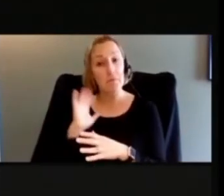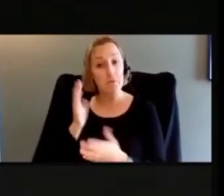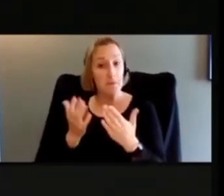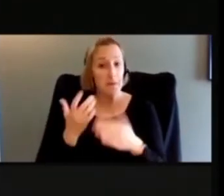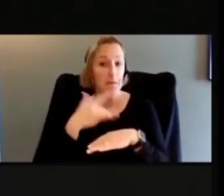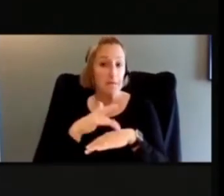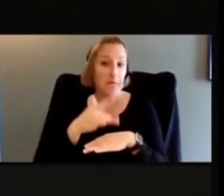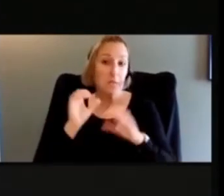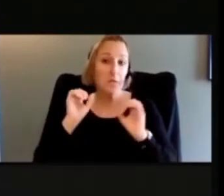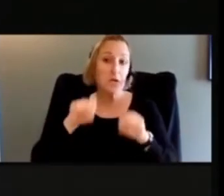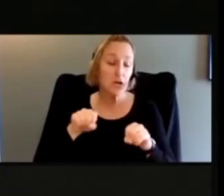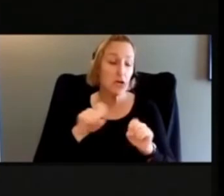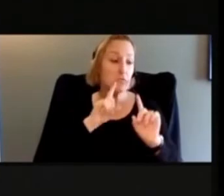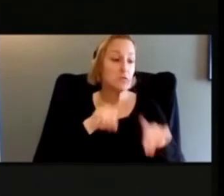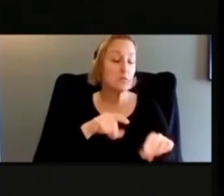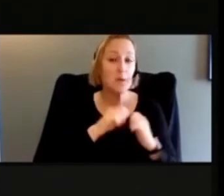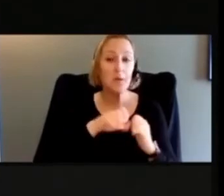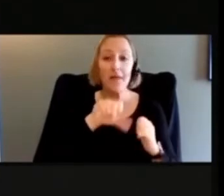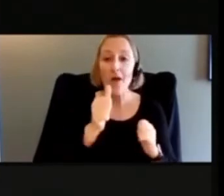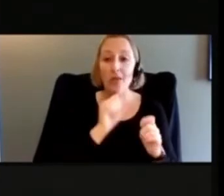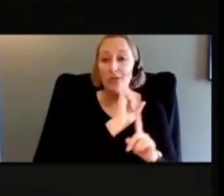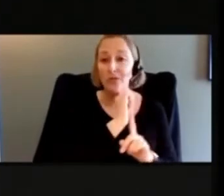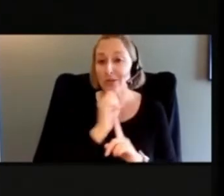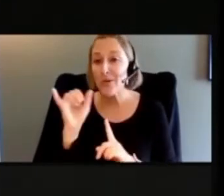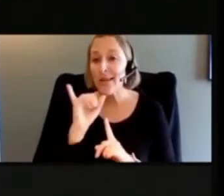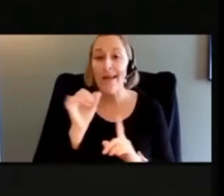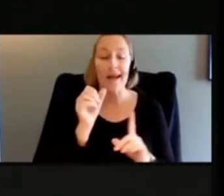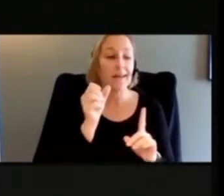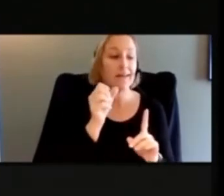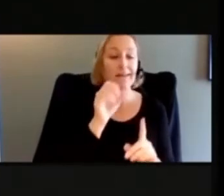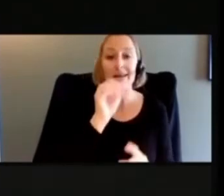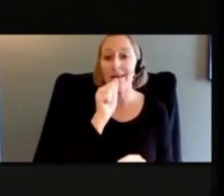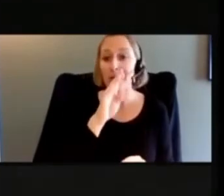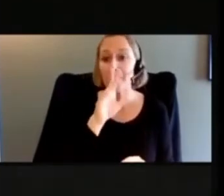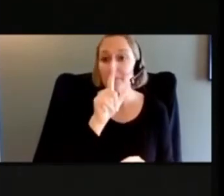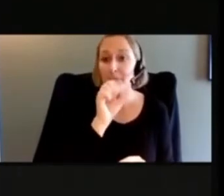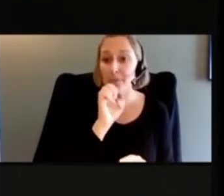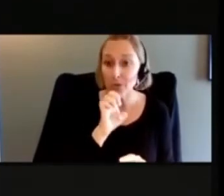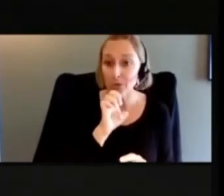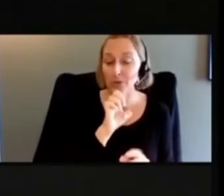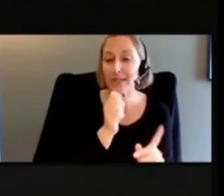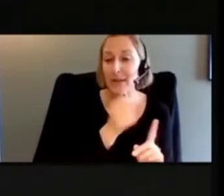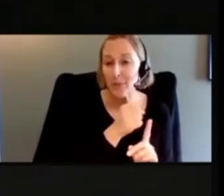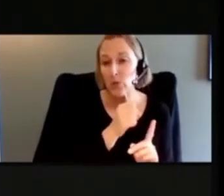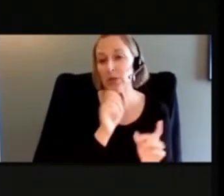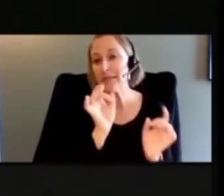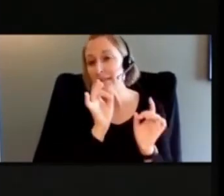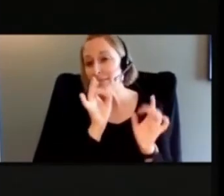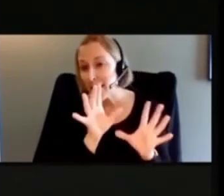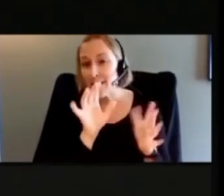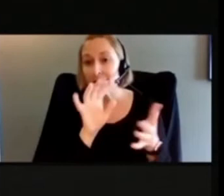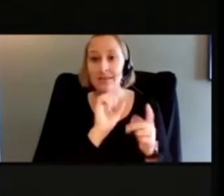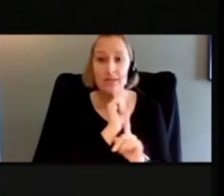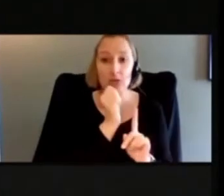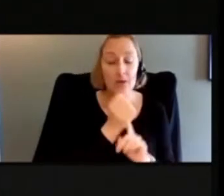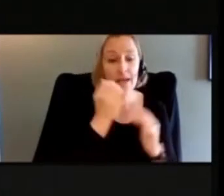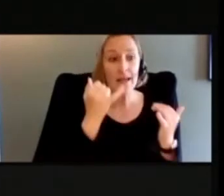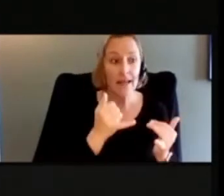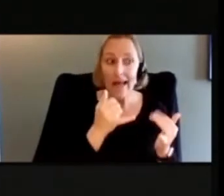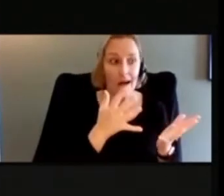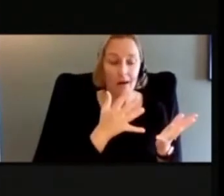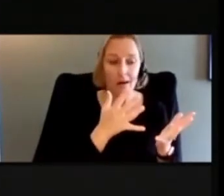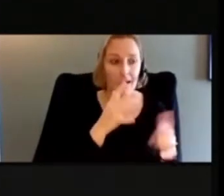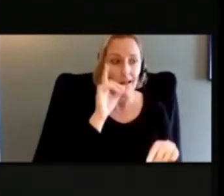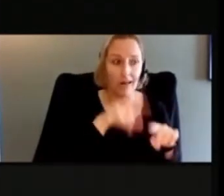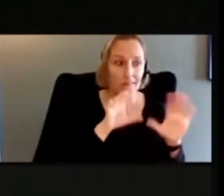to cases of abuse or violence, are now tapped out, so to speak, and have to focus on the current